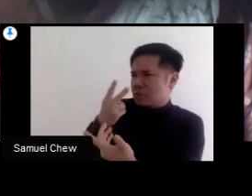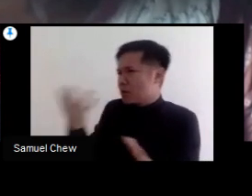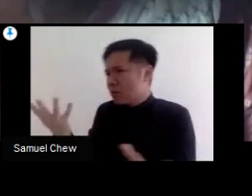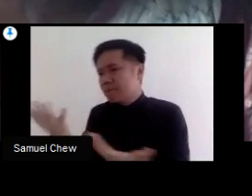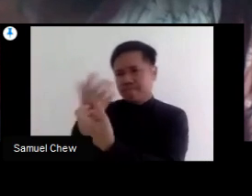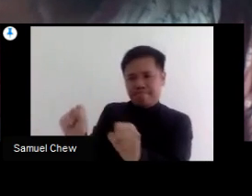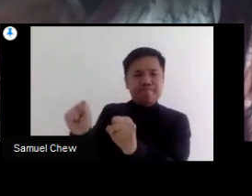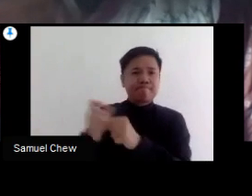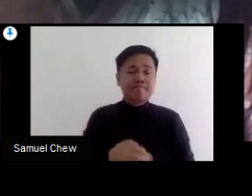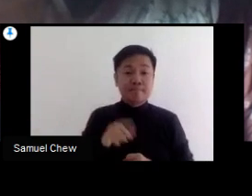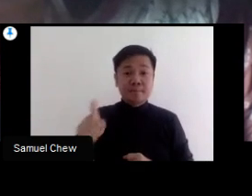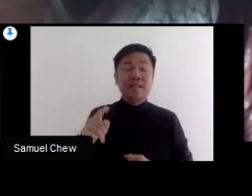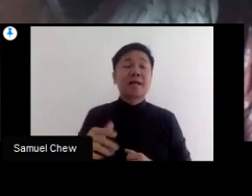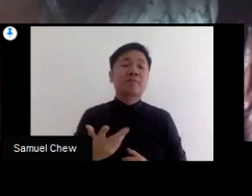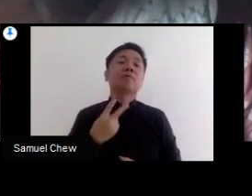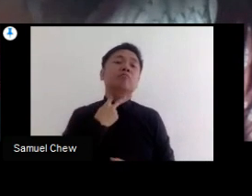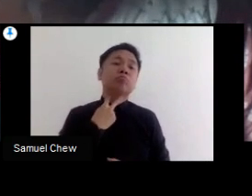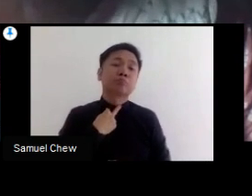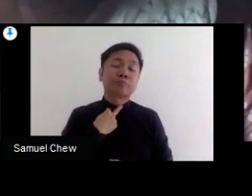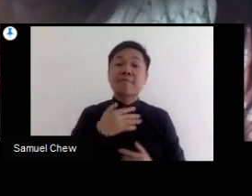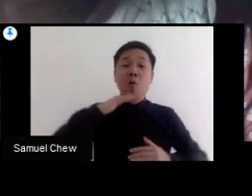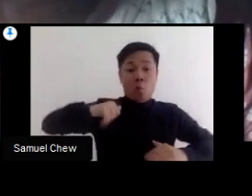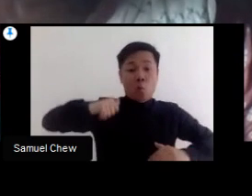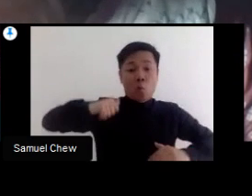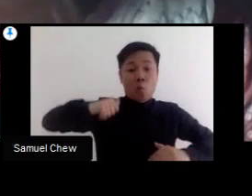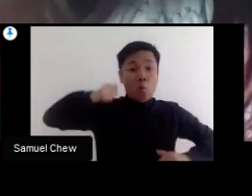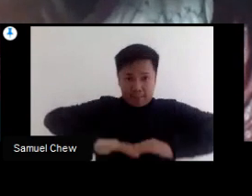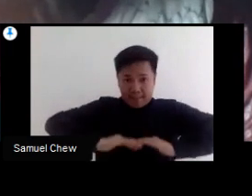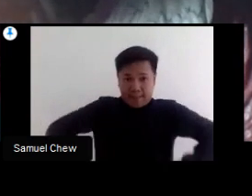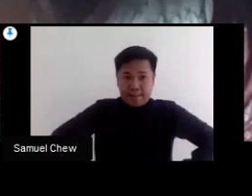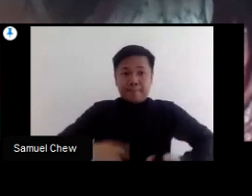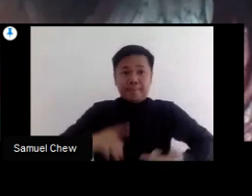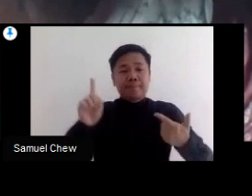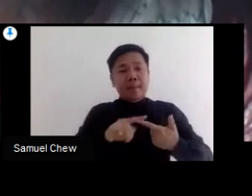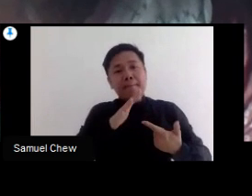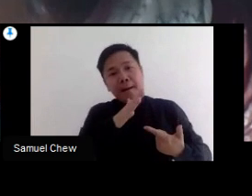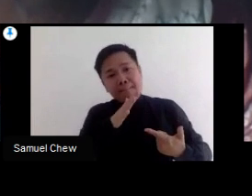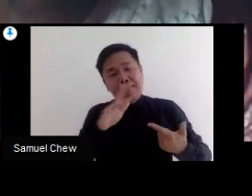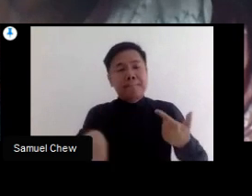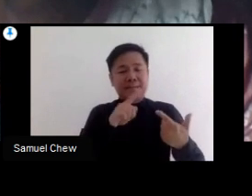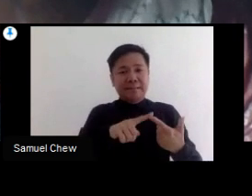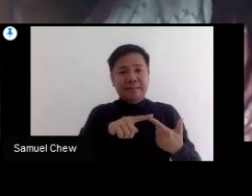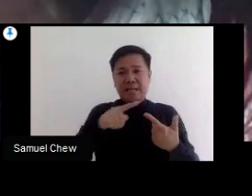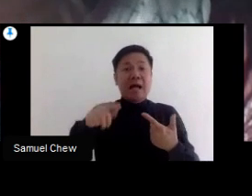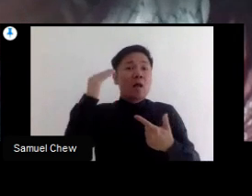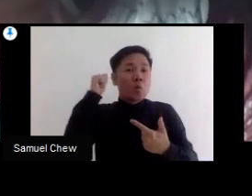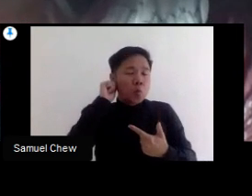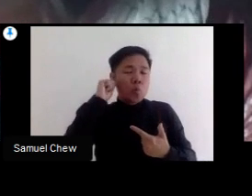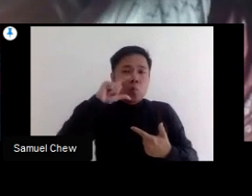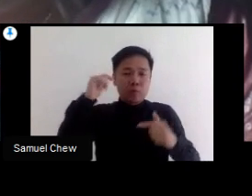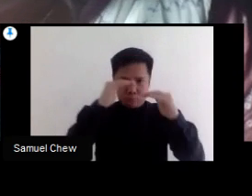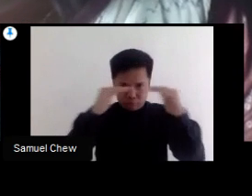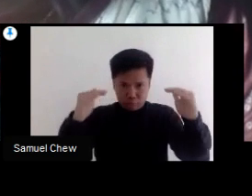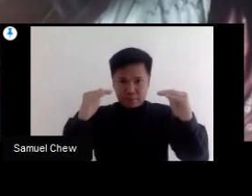maternal health, family planning, addressing gender-based violence are some of the issues of the International Conference on Population and